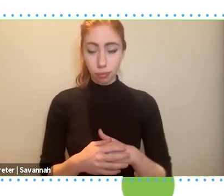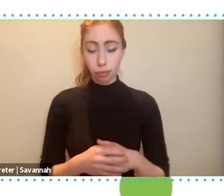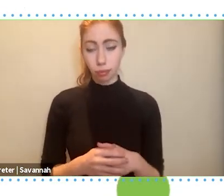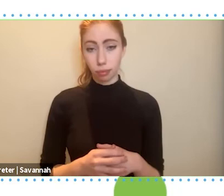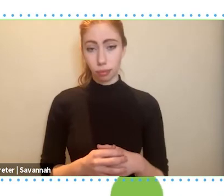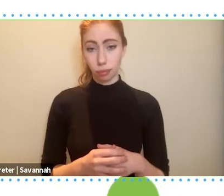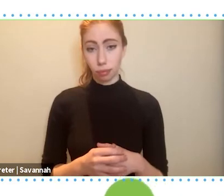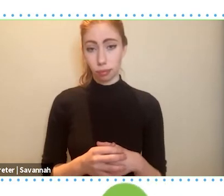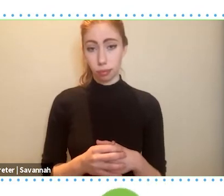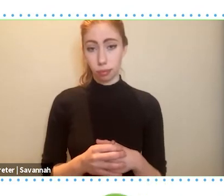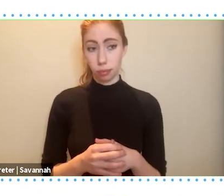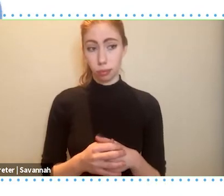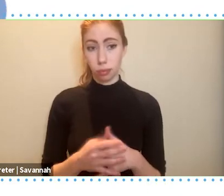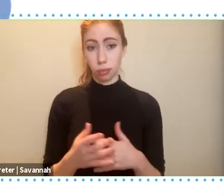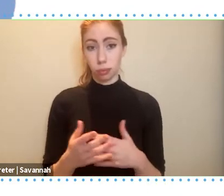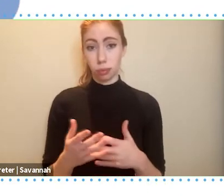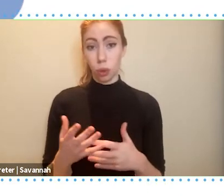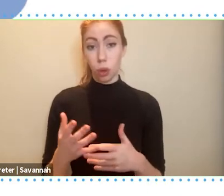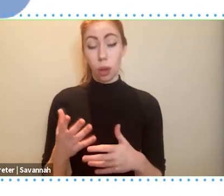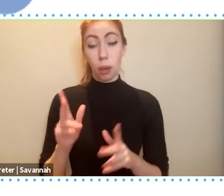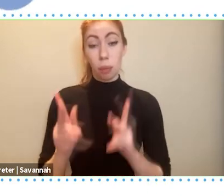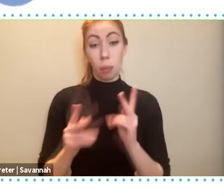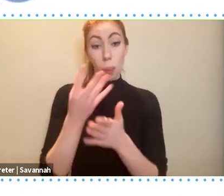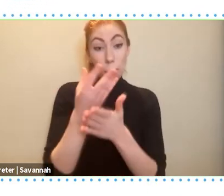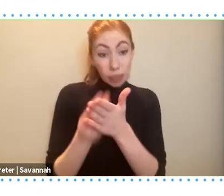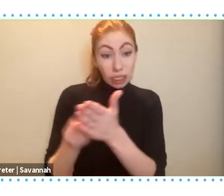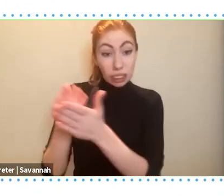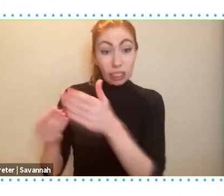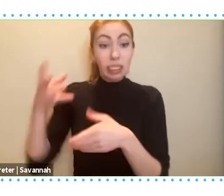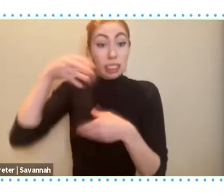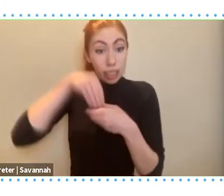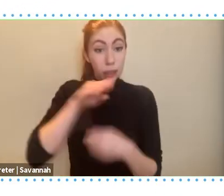that perception about that expertise. It's also about